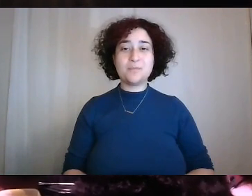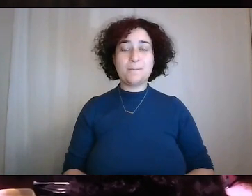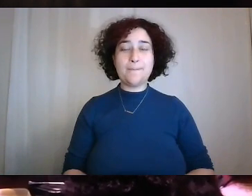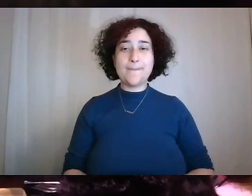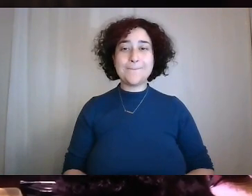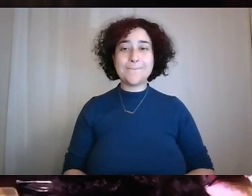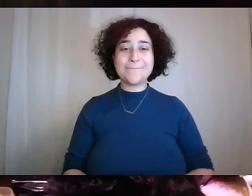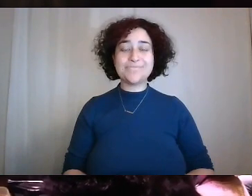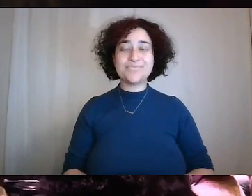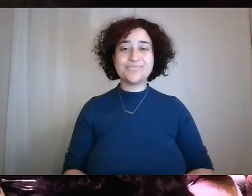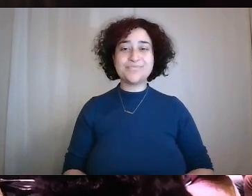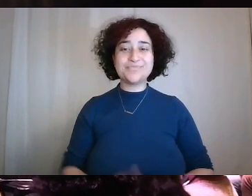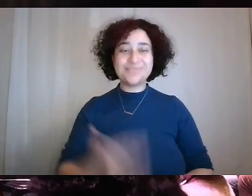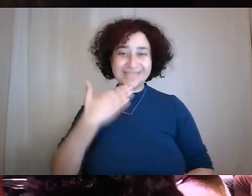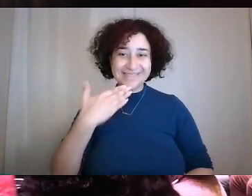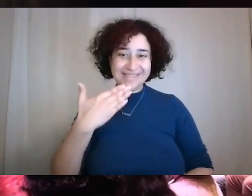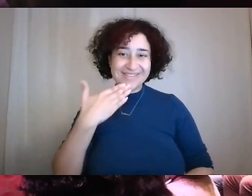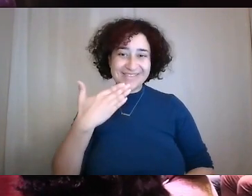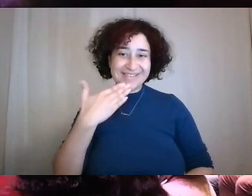Thank you, everyone.